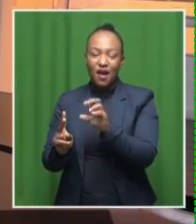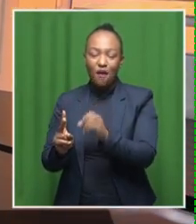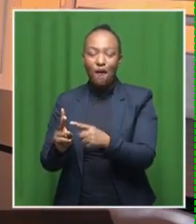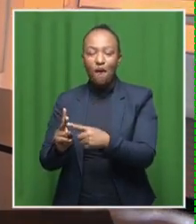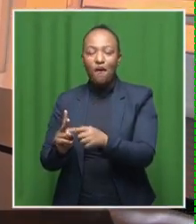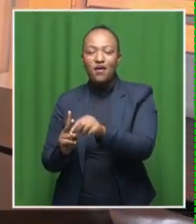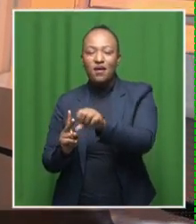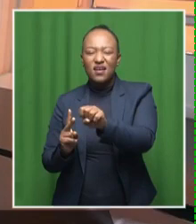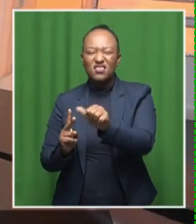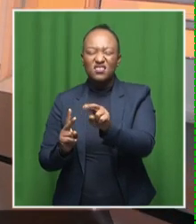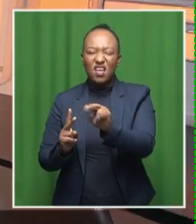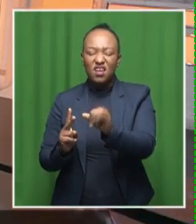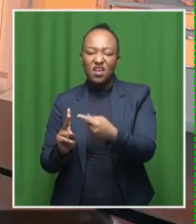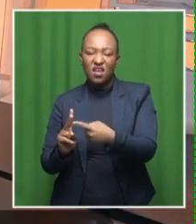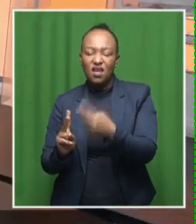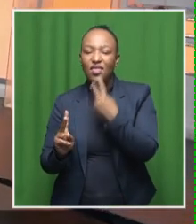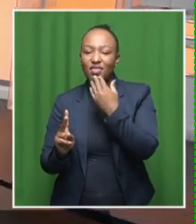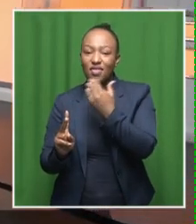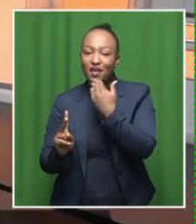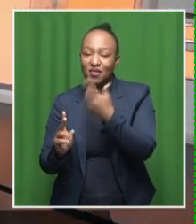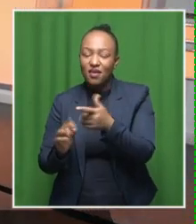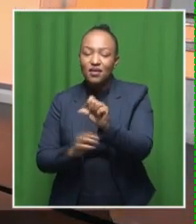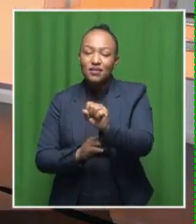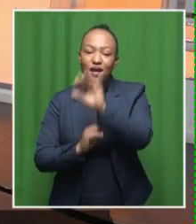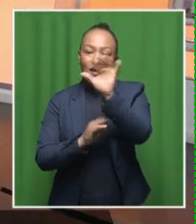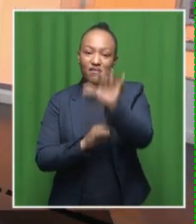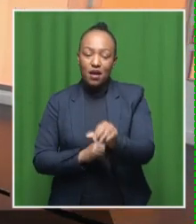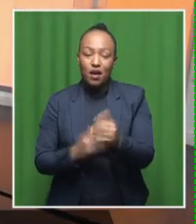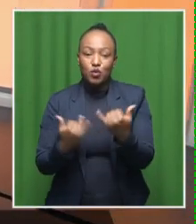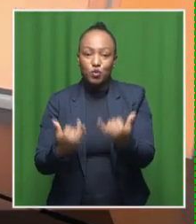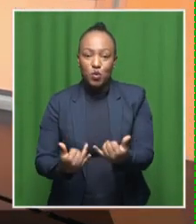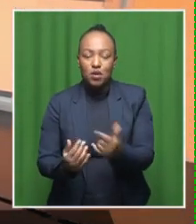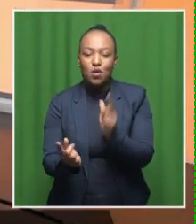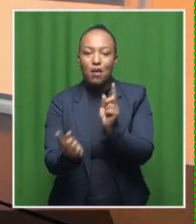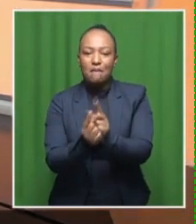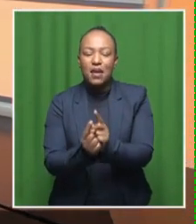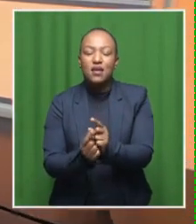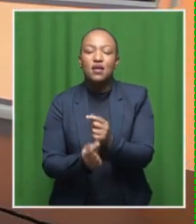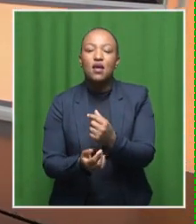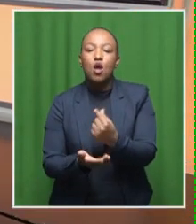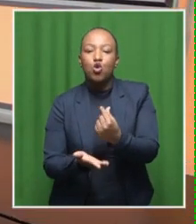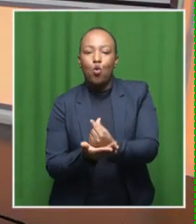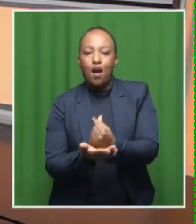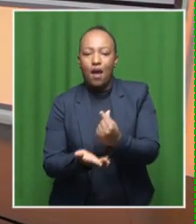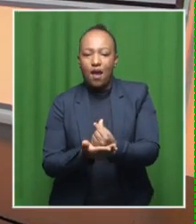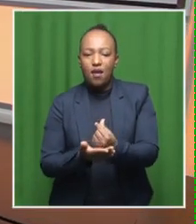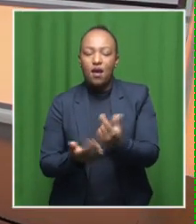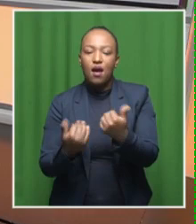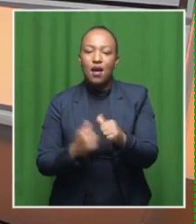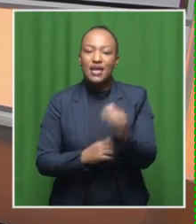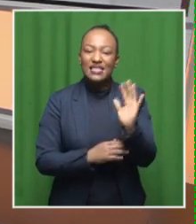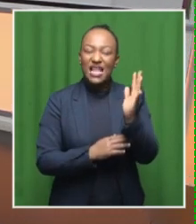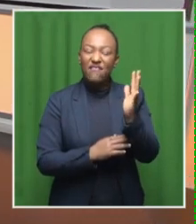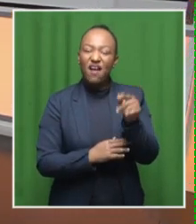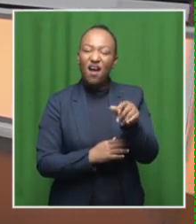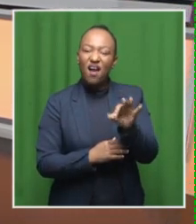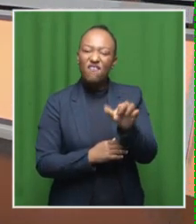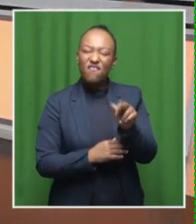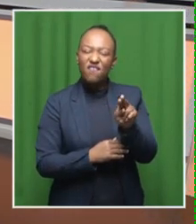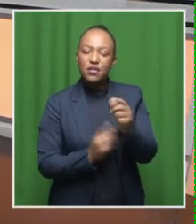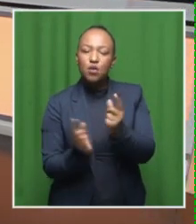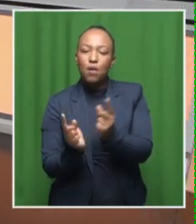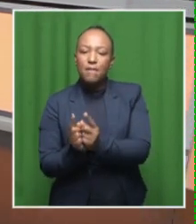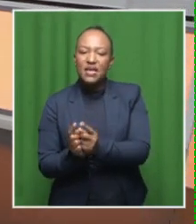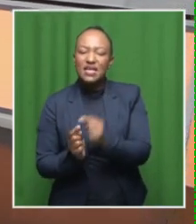things netball. South Africa, of course, in action today. They will be up against Uganda. Meanwhile, the Silver Ferns, they will be facing the Sunshine